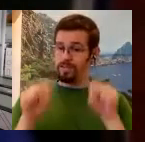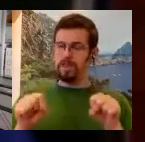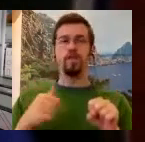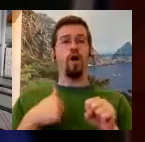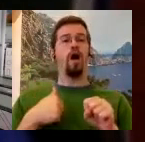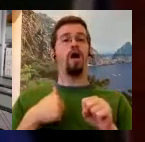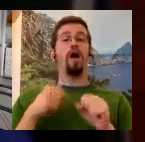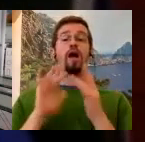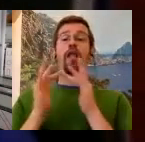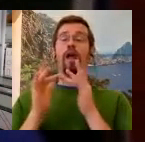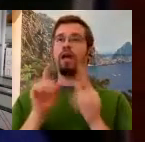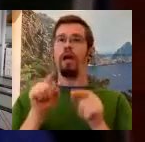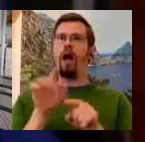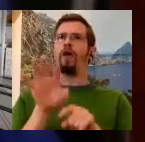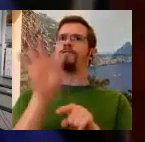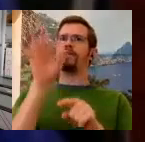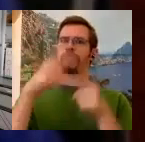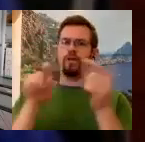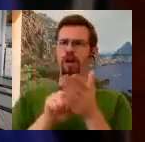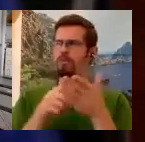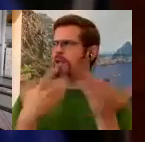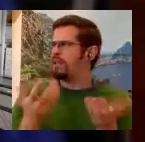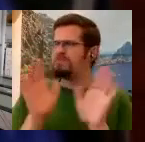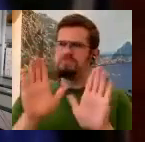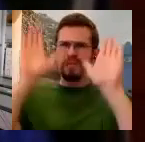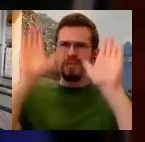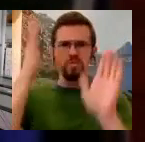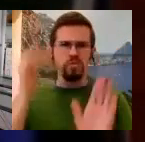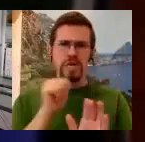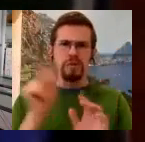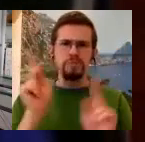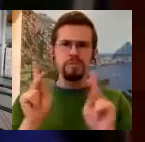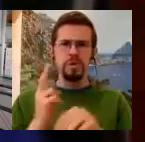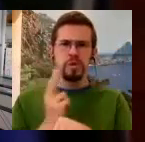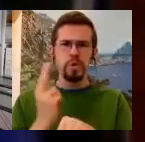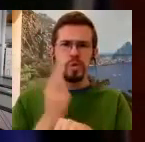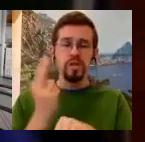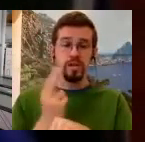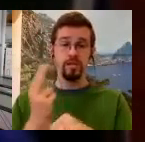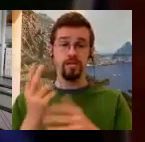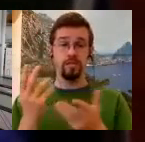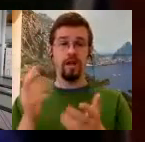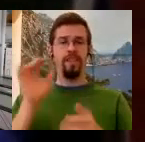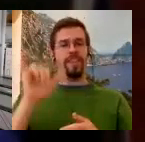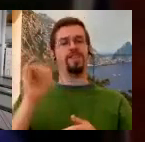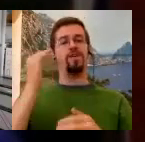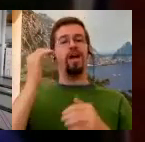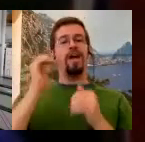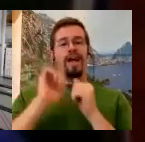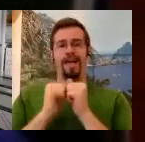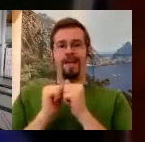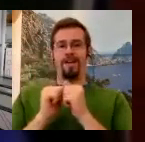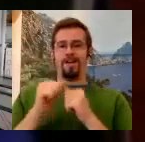is amazing. Why aren't people using this? And that's where the idea for Pittsburgh United for Deaf Literacy came in.